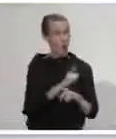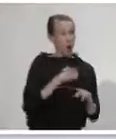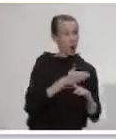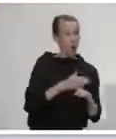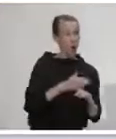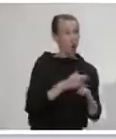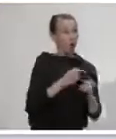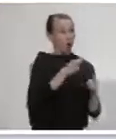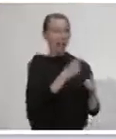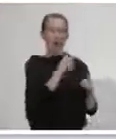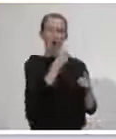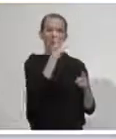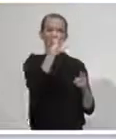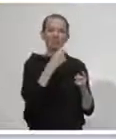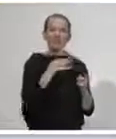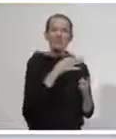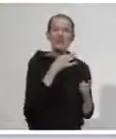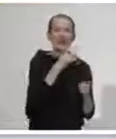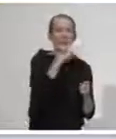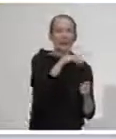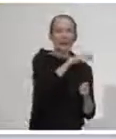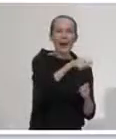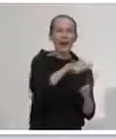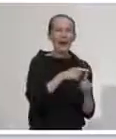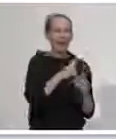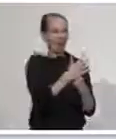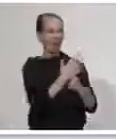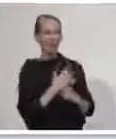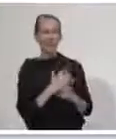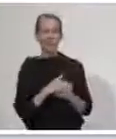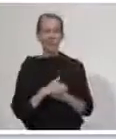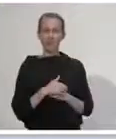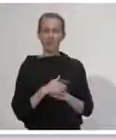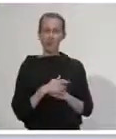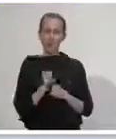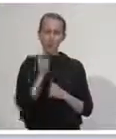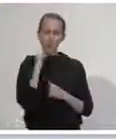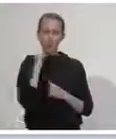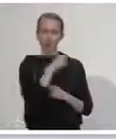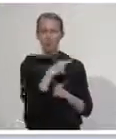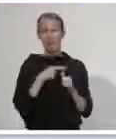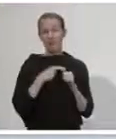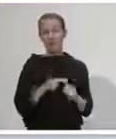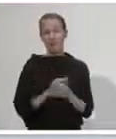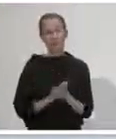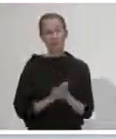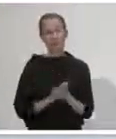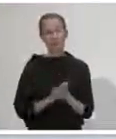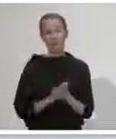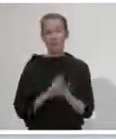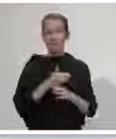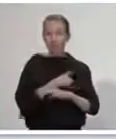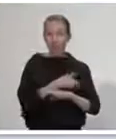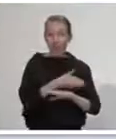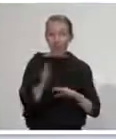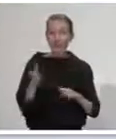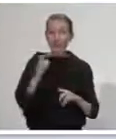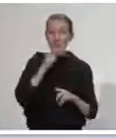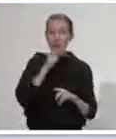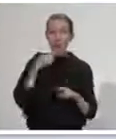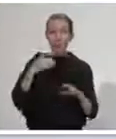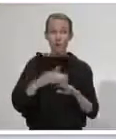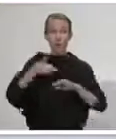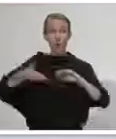anyone who is a public servant to feel bullied anywhere, and I especially would include at this time where if there